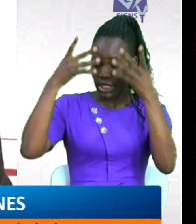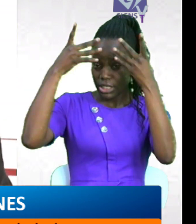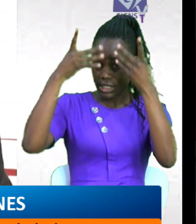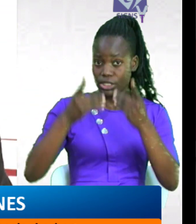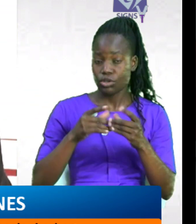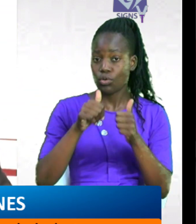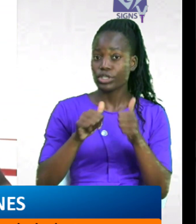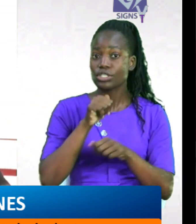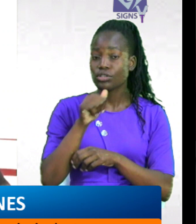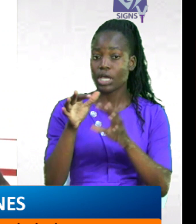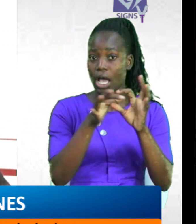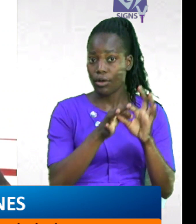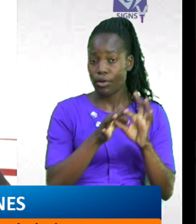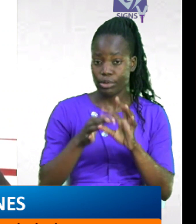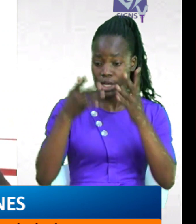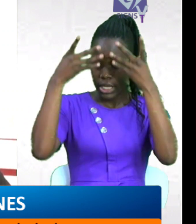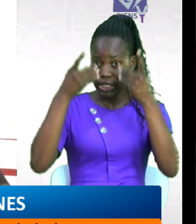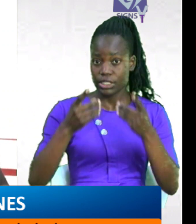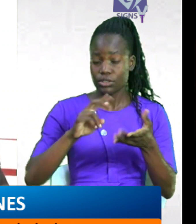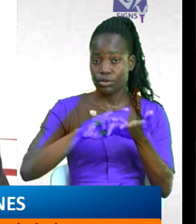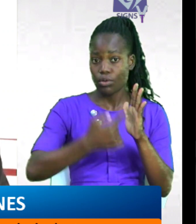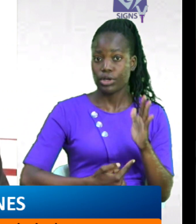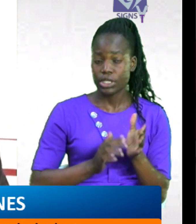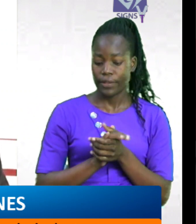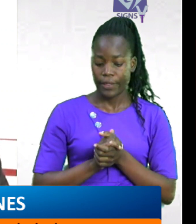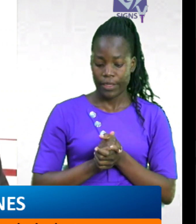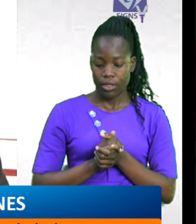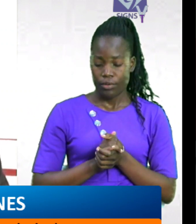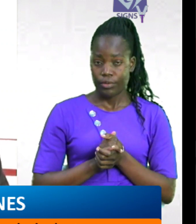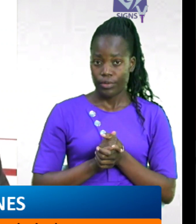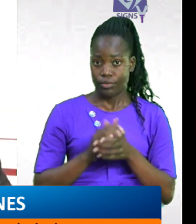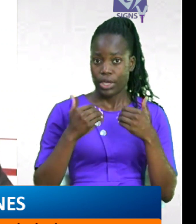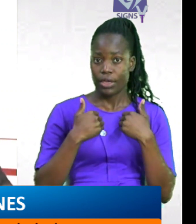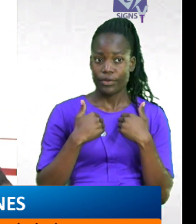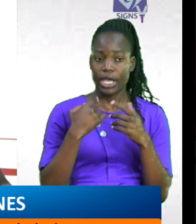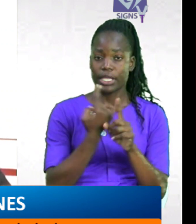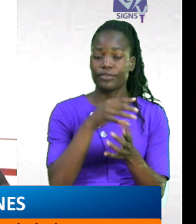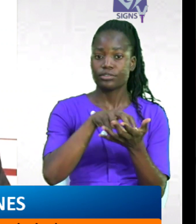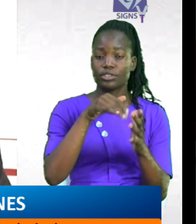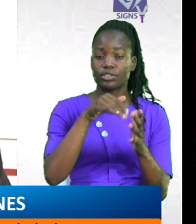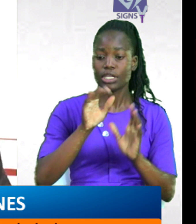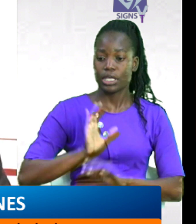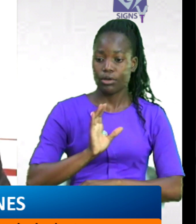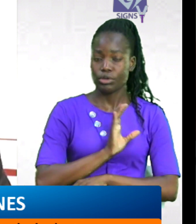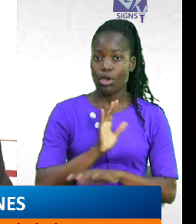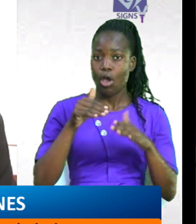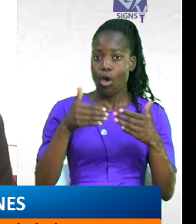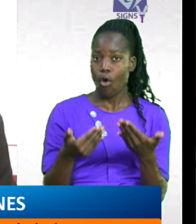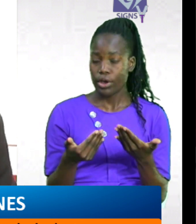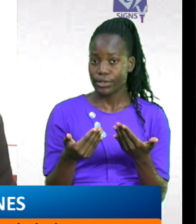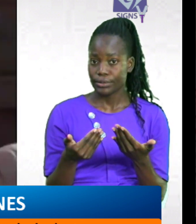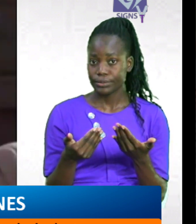nominations. In the event that the decision is not a corporate decision, meaning, say, there's a hung jury kind of situation in the